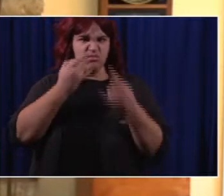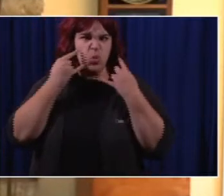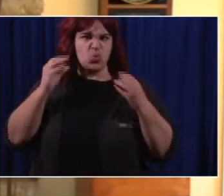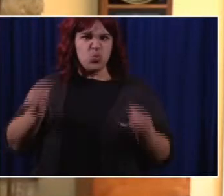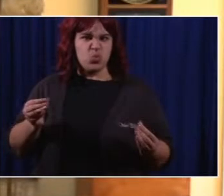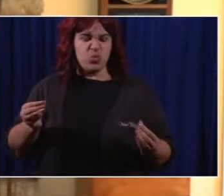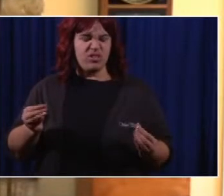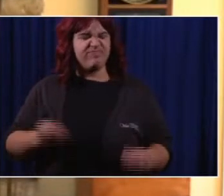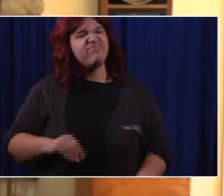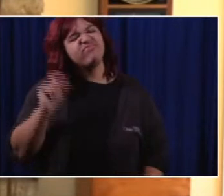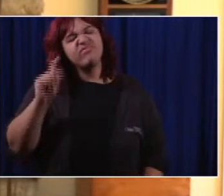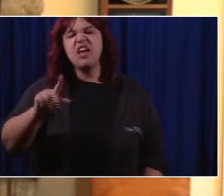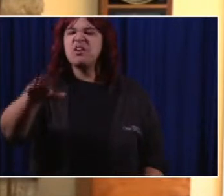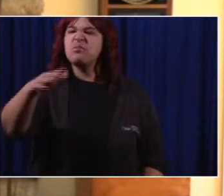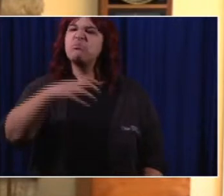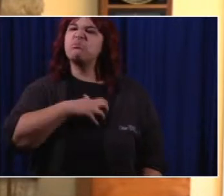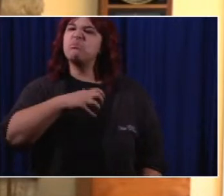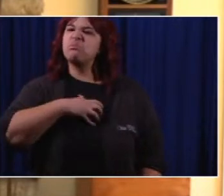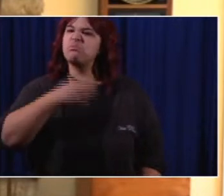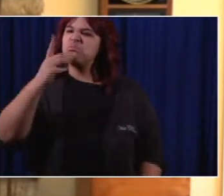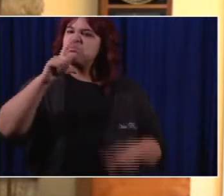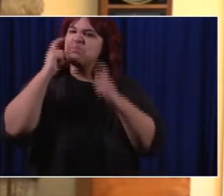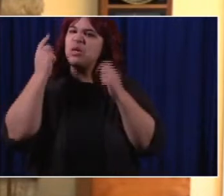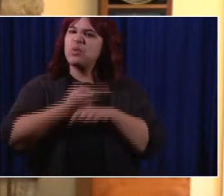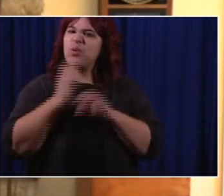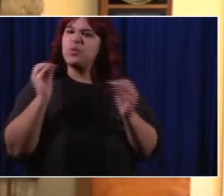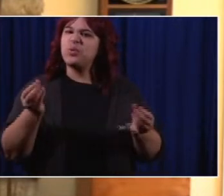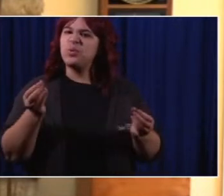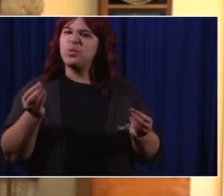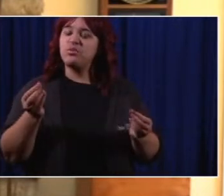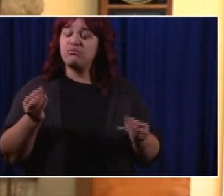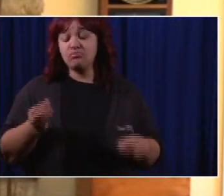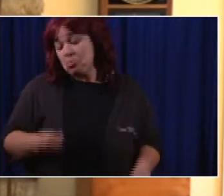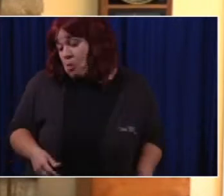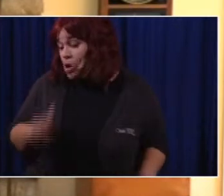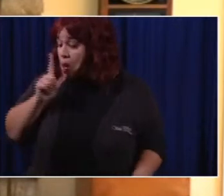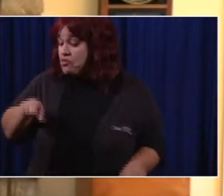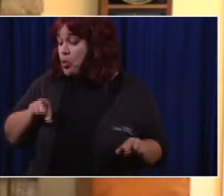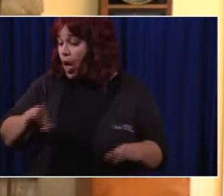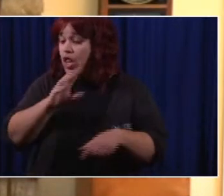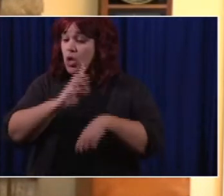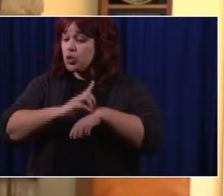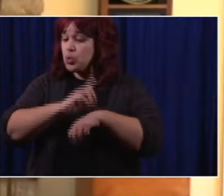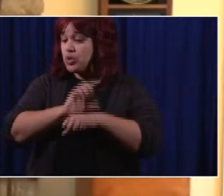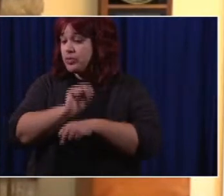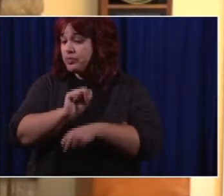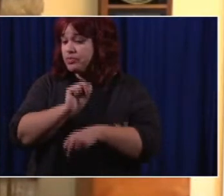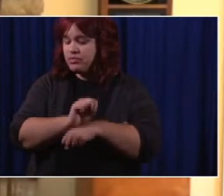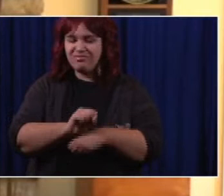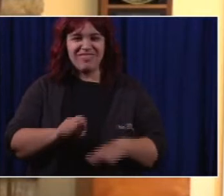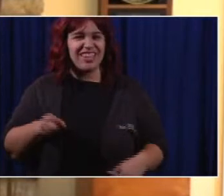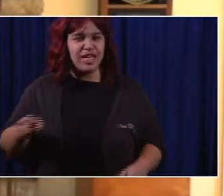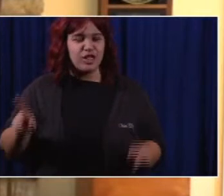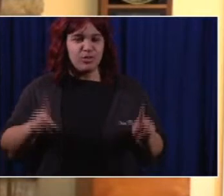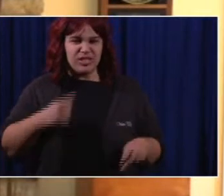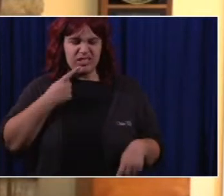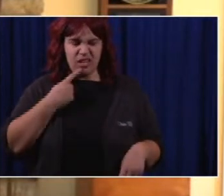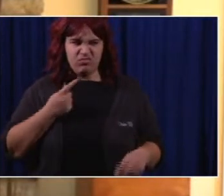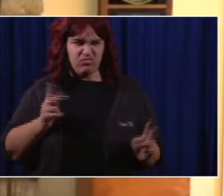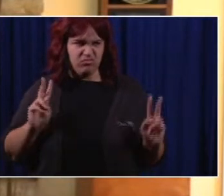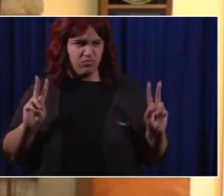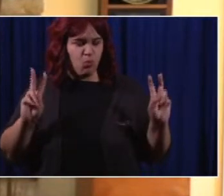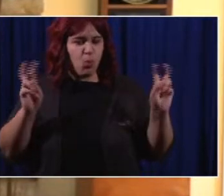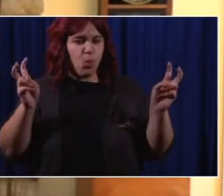they reply, they don't have to wear one while on duty. In this viewer's words, they quote, remain concerned that these law enforcement